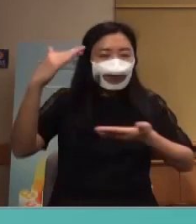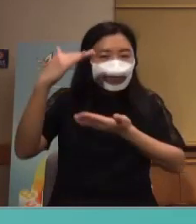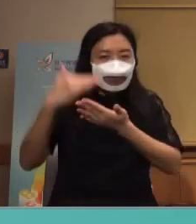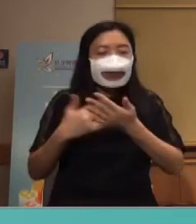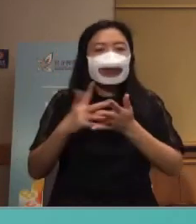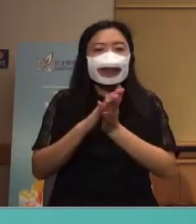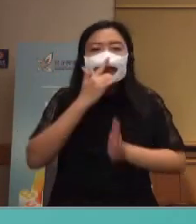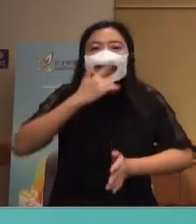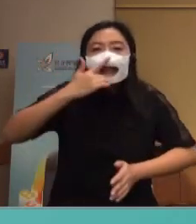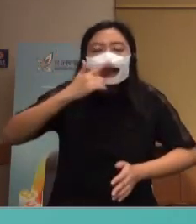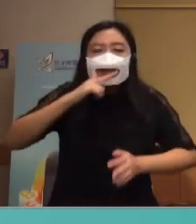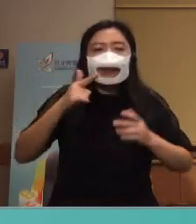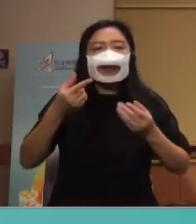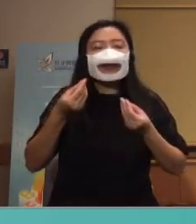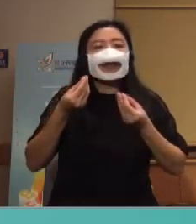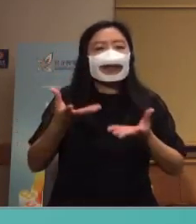thank you.